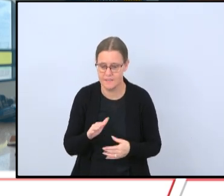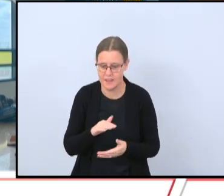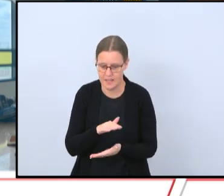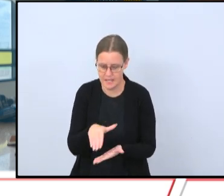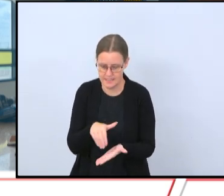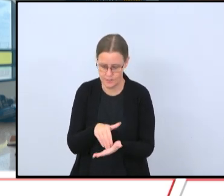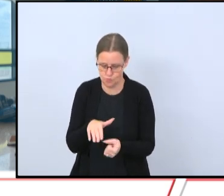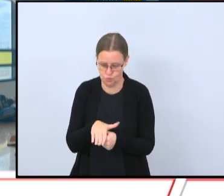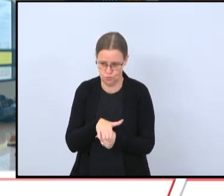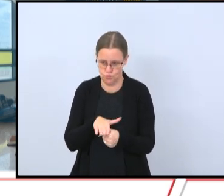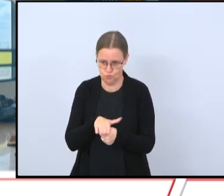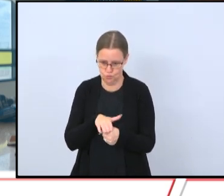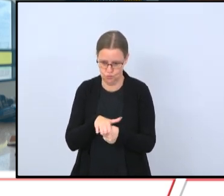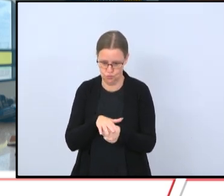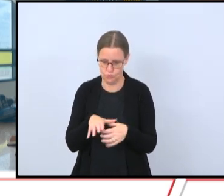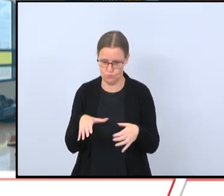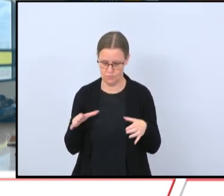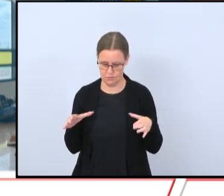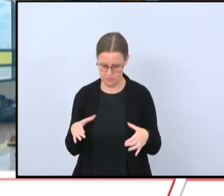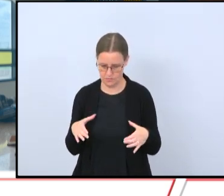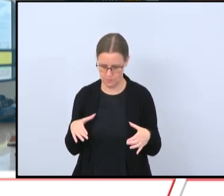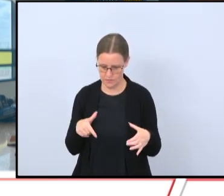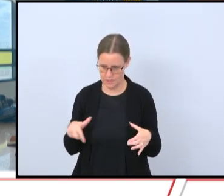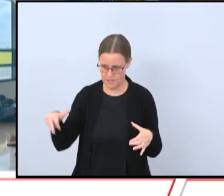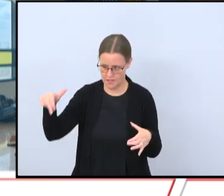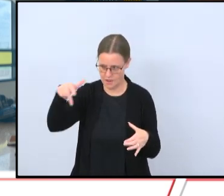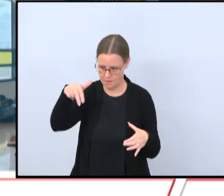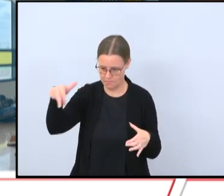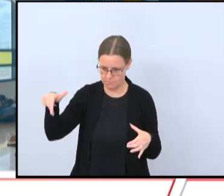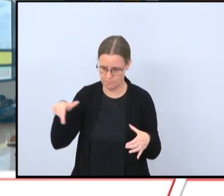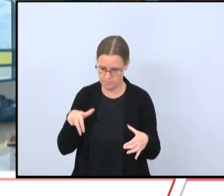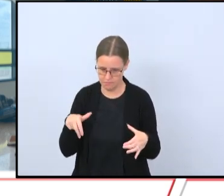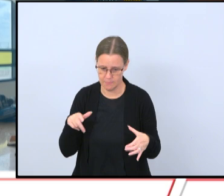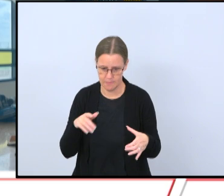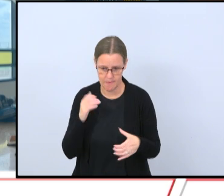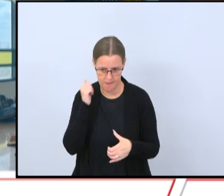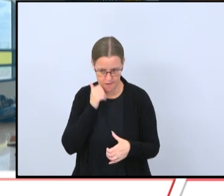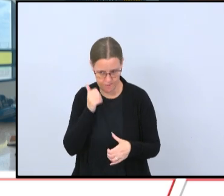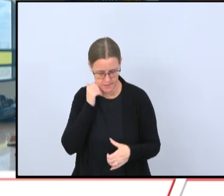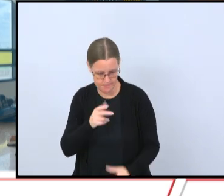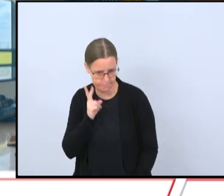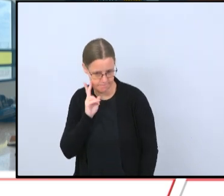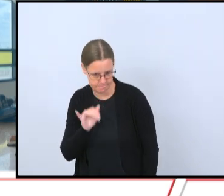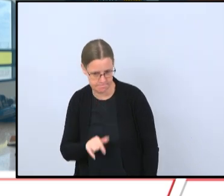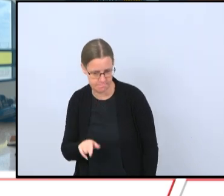they're coming in and out, going up and down the stairs. They're going to pass by that every single day, multiple times.